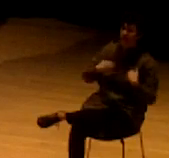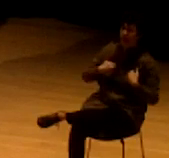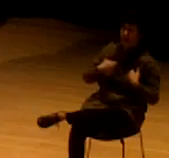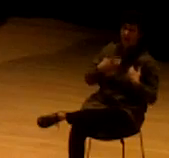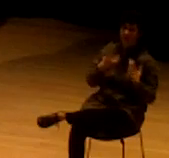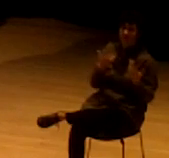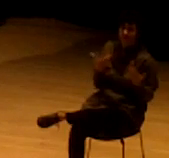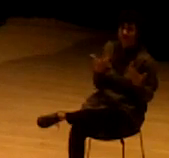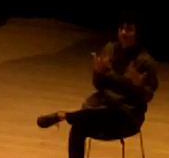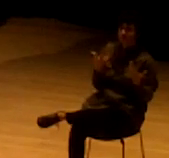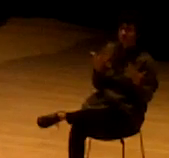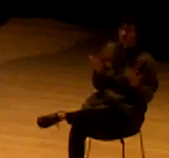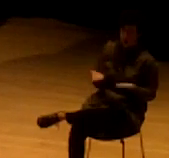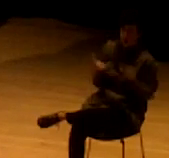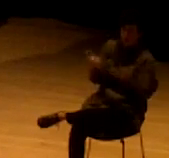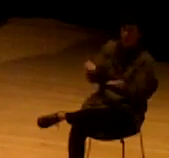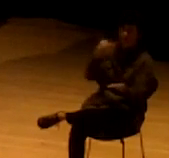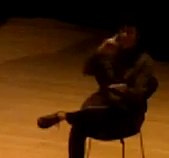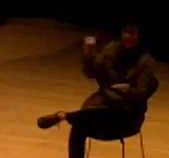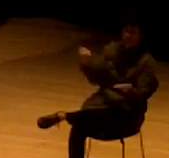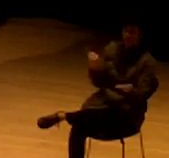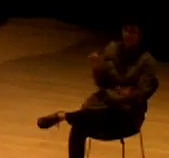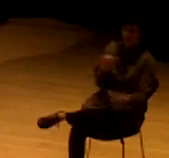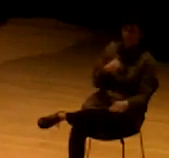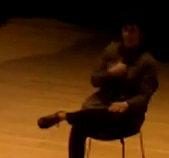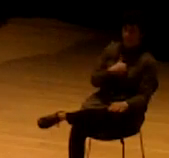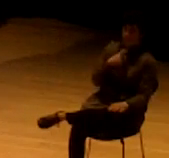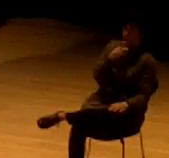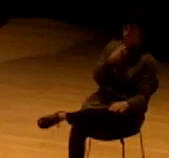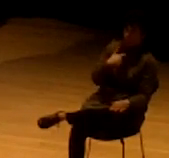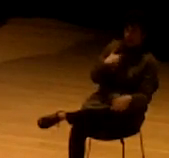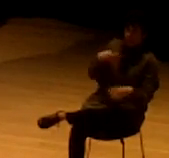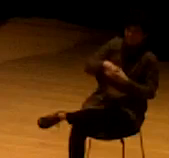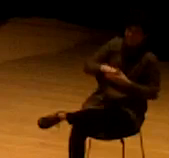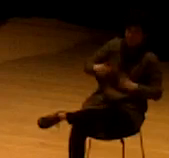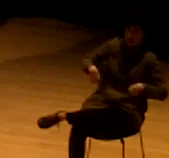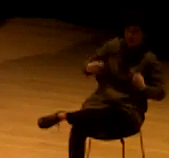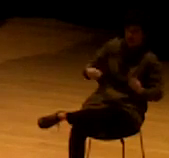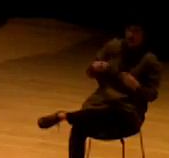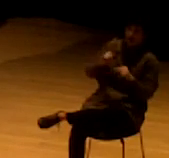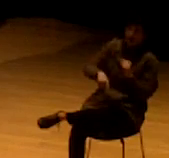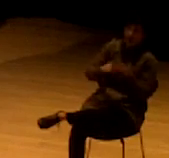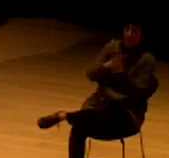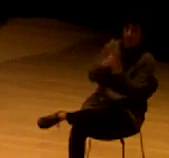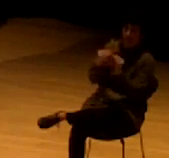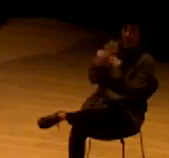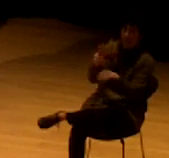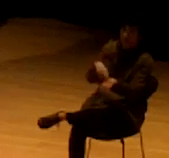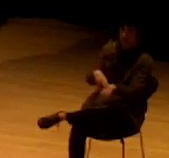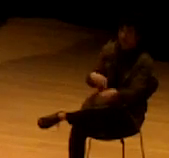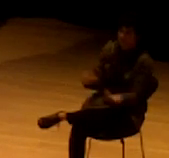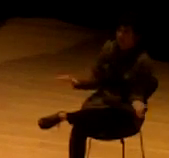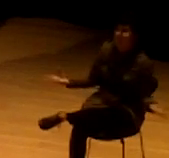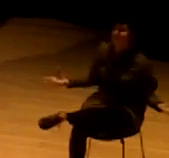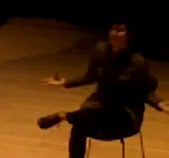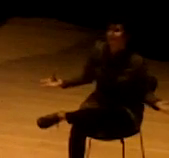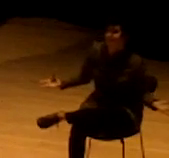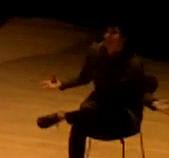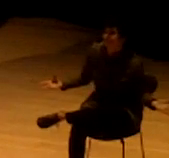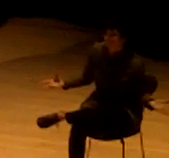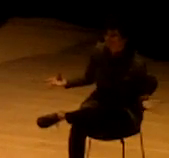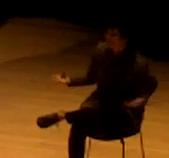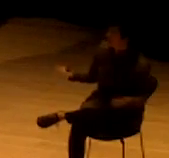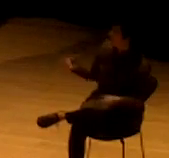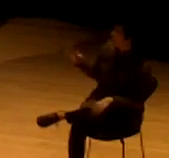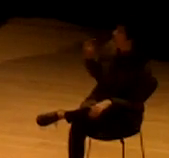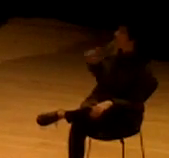obviously. Yeah, there's a huge spectrum, yeah. Right. And I would say I didn't want to be closer to a normal body. What this process did was give me my